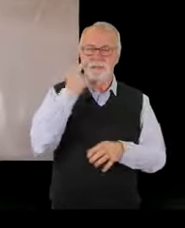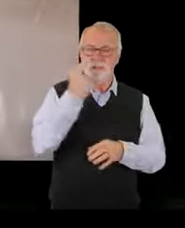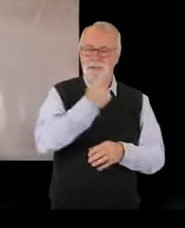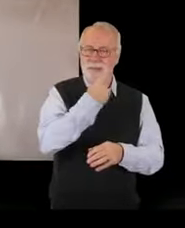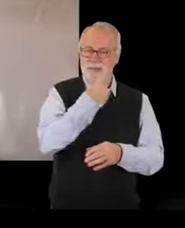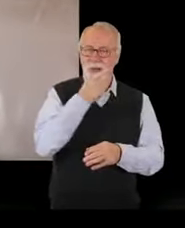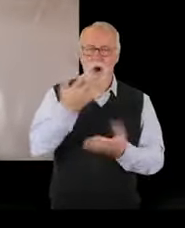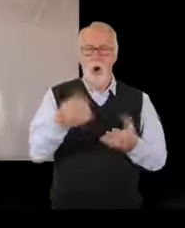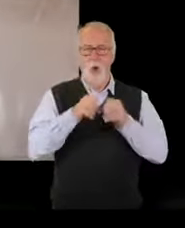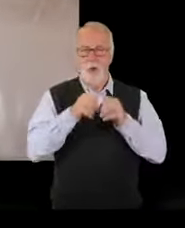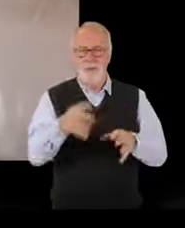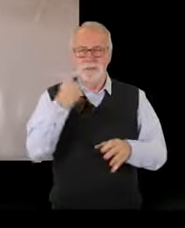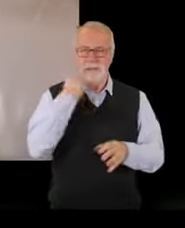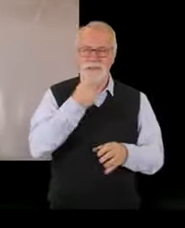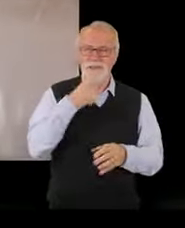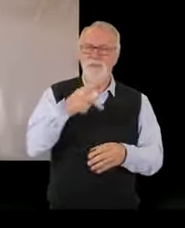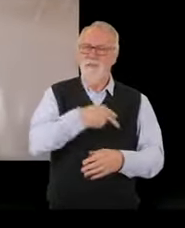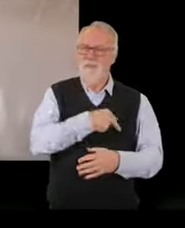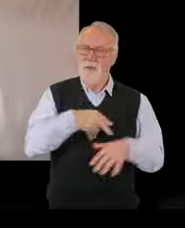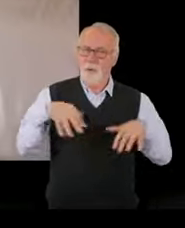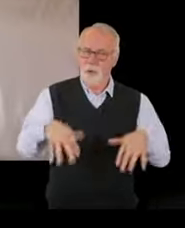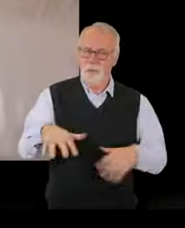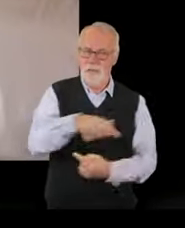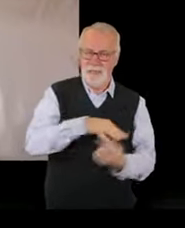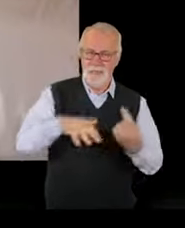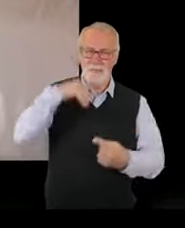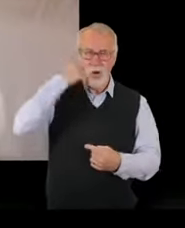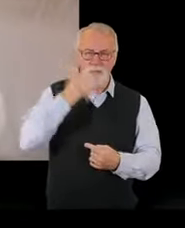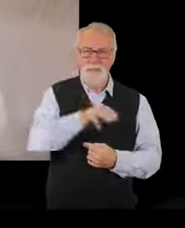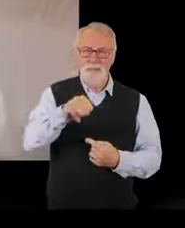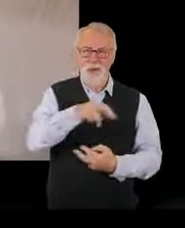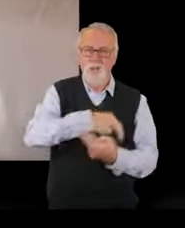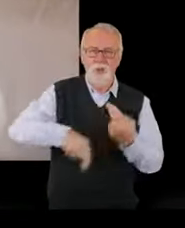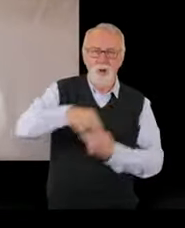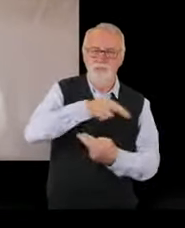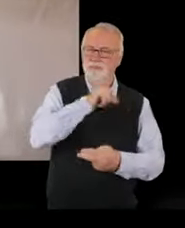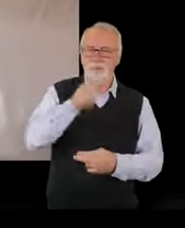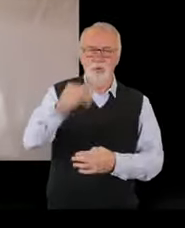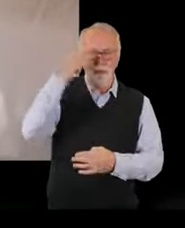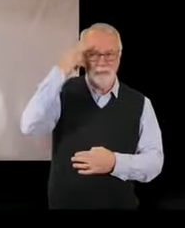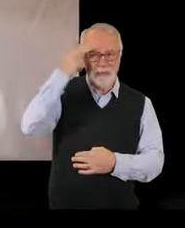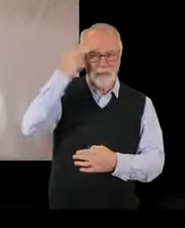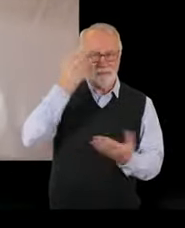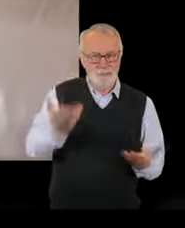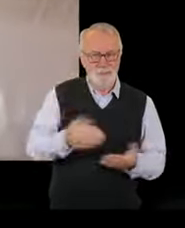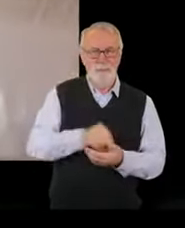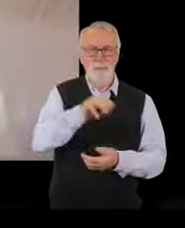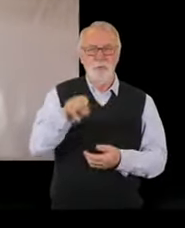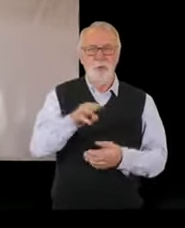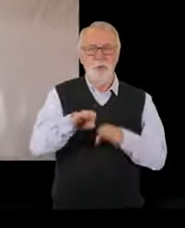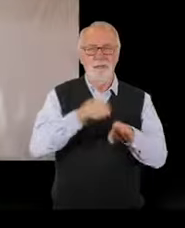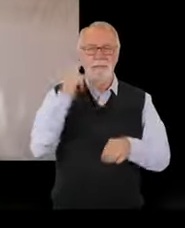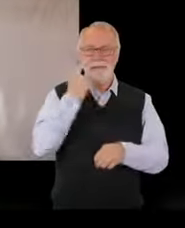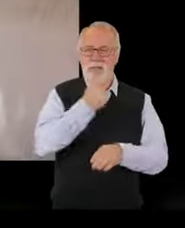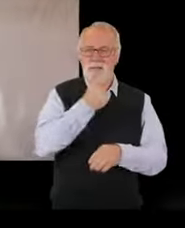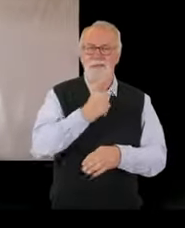you're losing your sight or you're going to lose your sight. So it's a very lonely place because people around you they